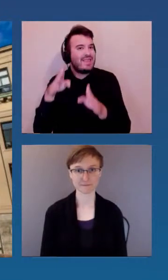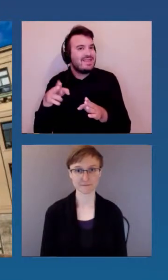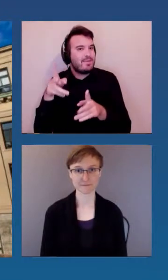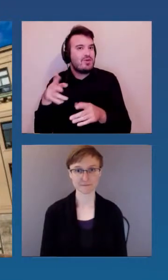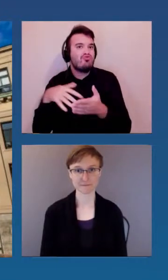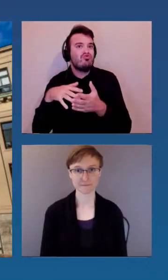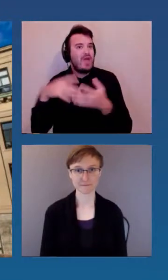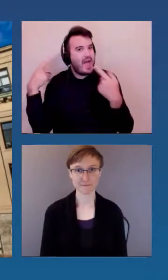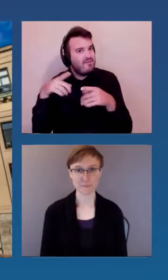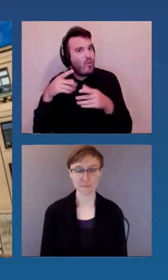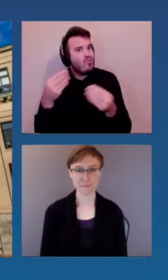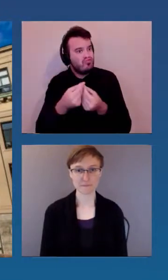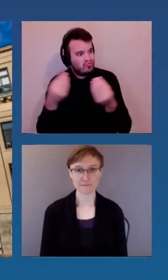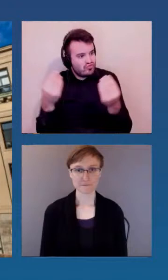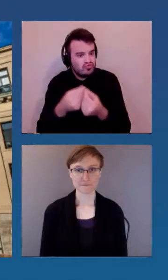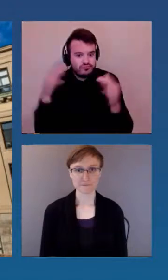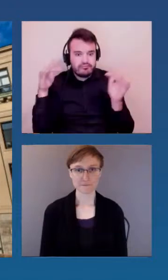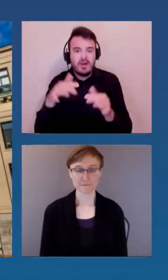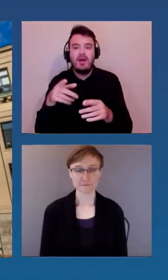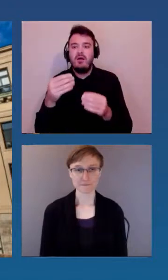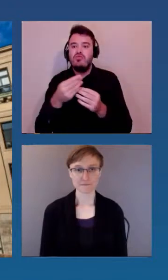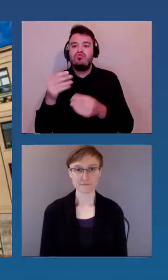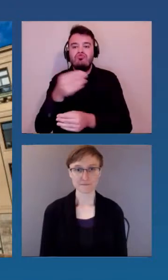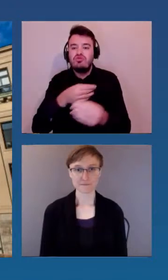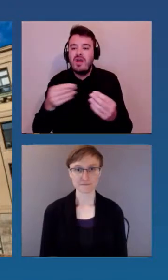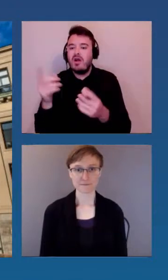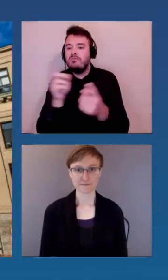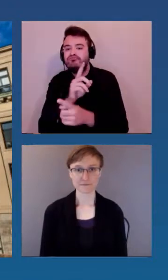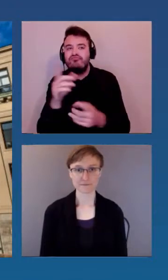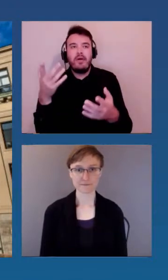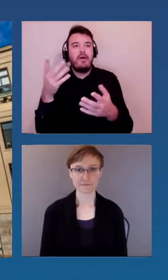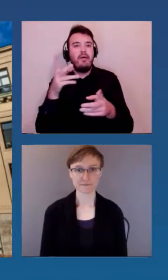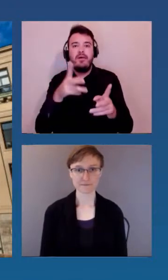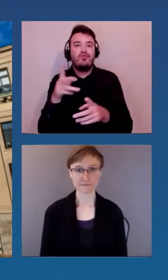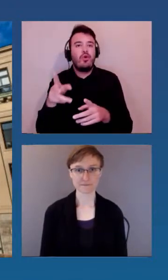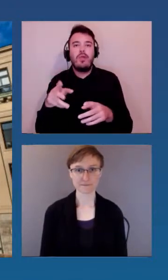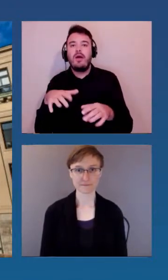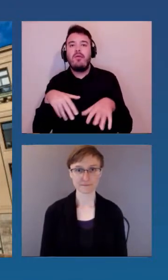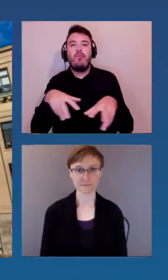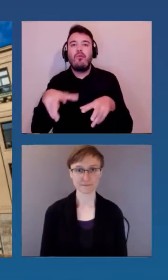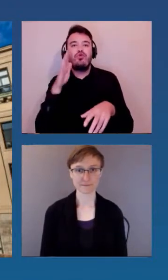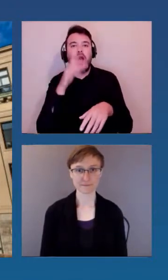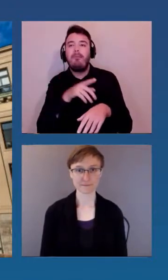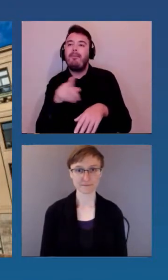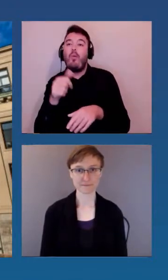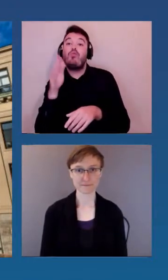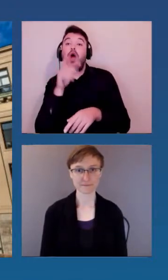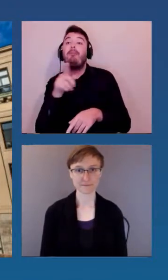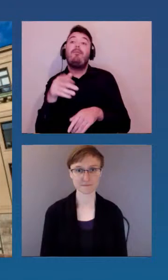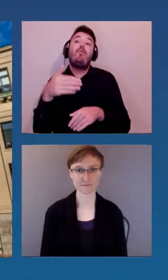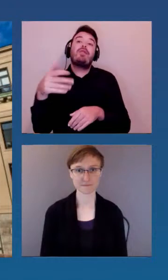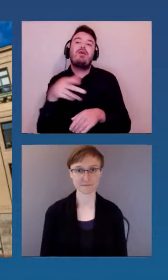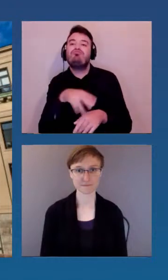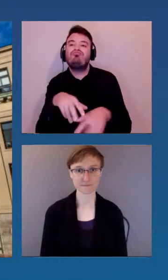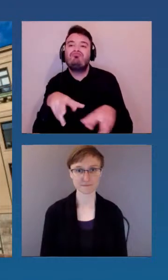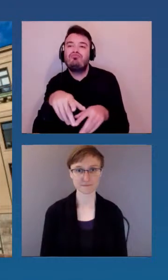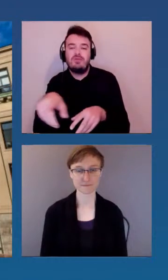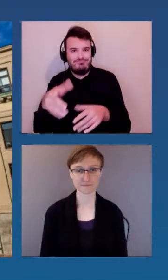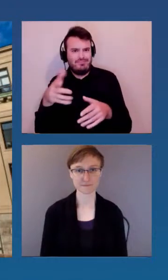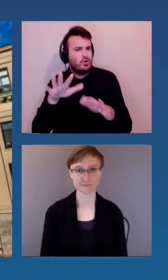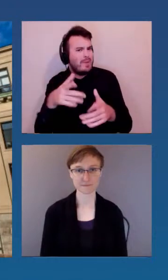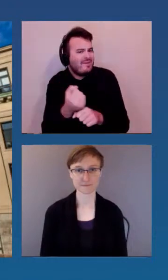to build. What model will we take, and are the former models still relevant in a post-COVID world? It